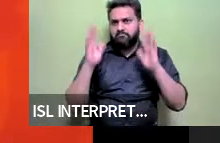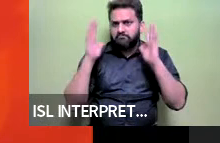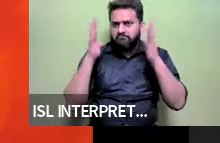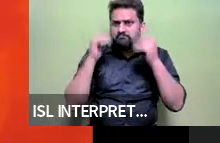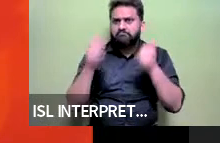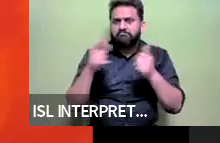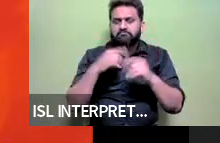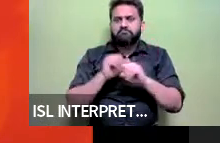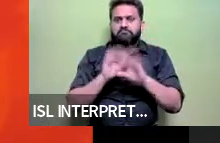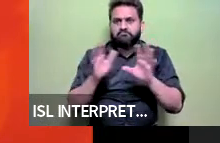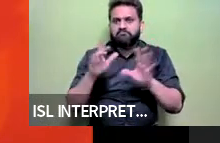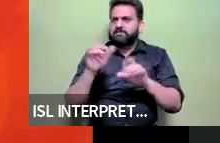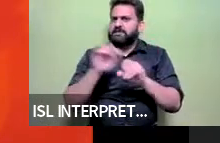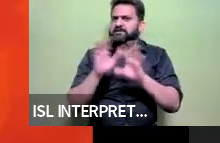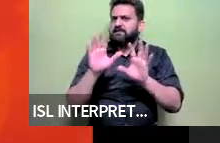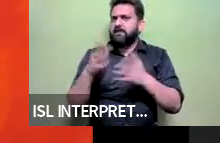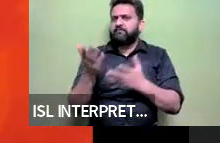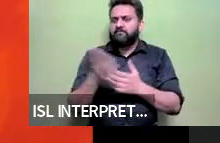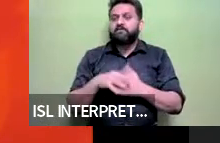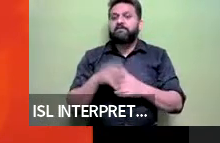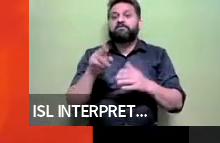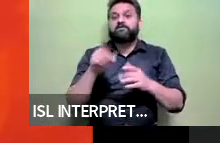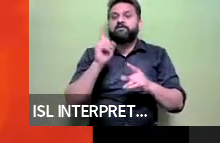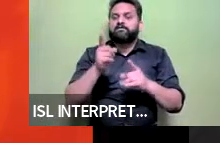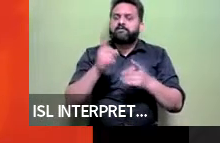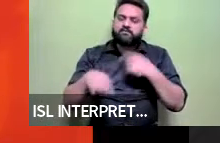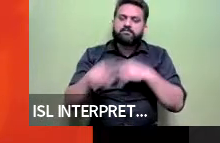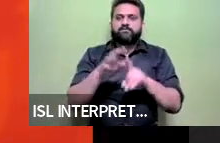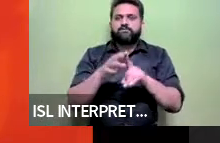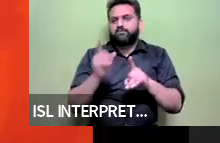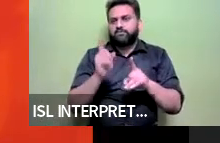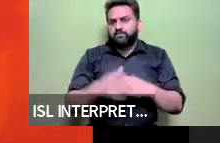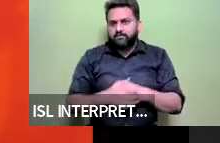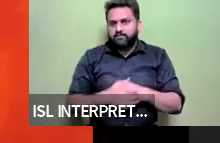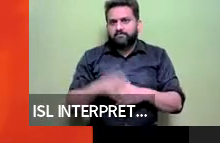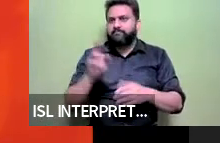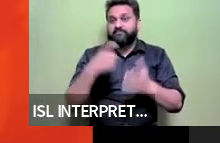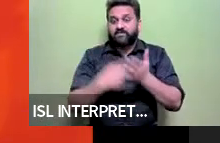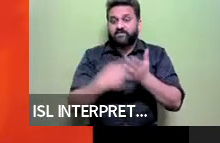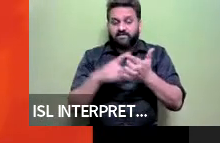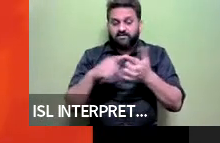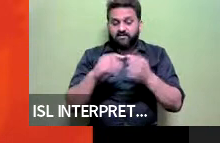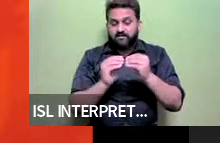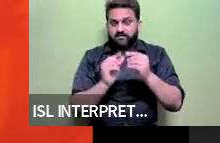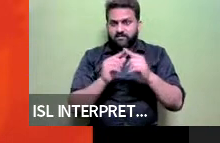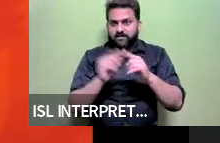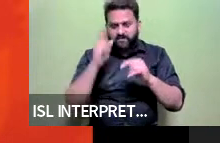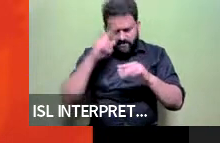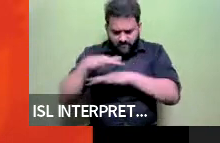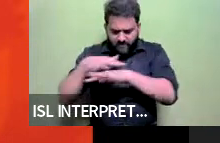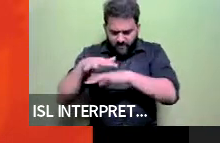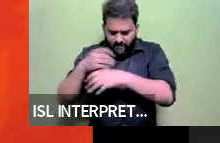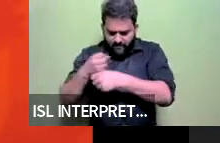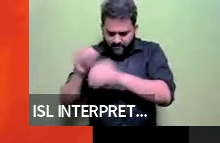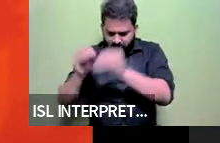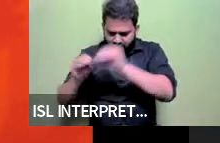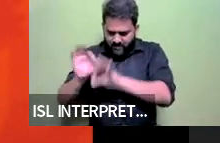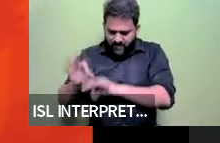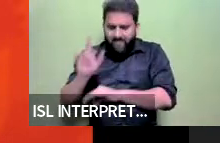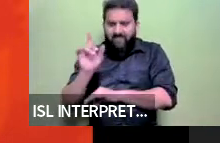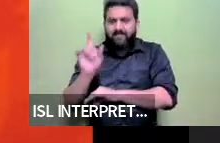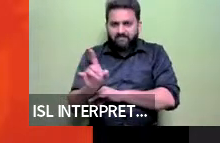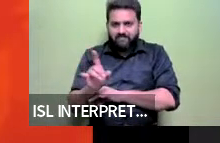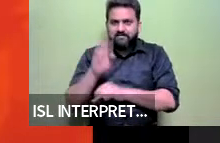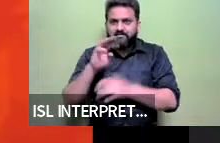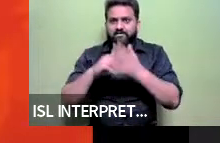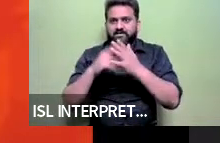do it. So this is what you should be there. And like rebuttal, you can prepare some rebuttal that, okay, because you know the